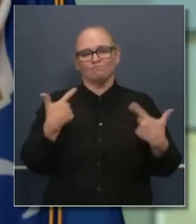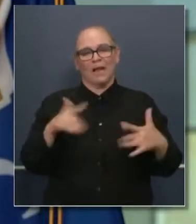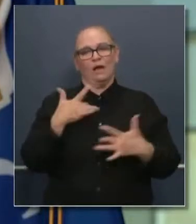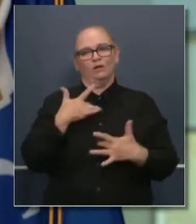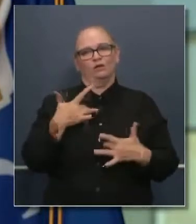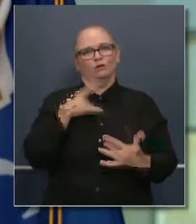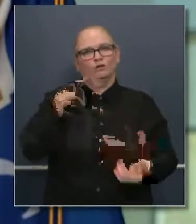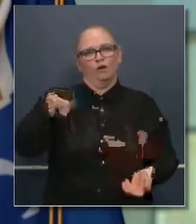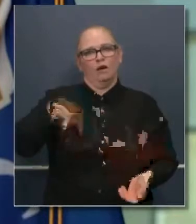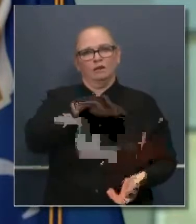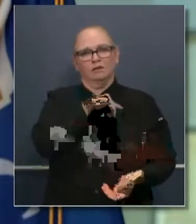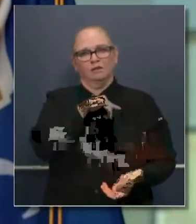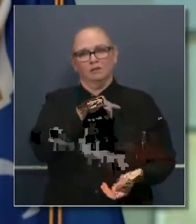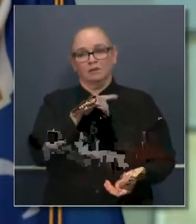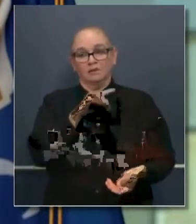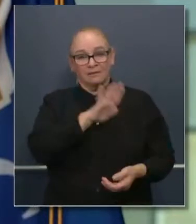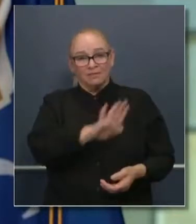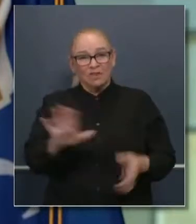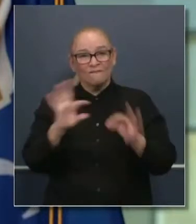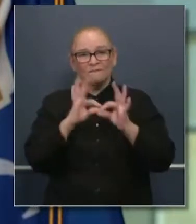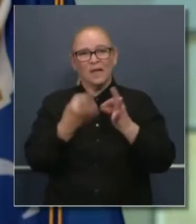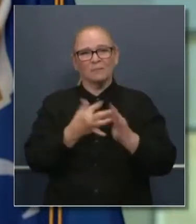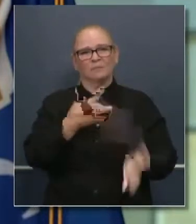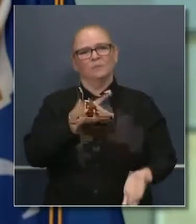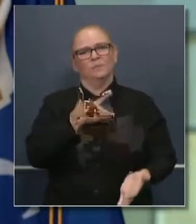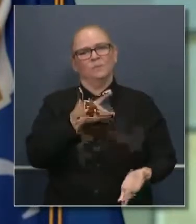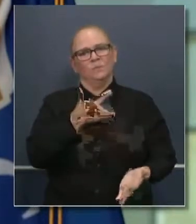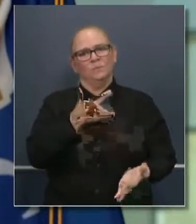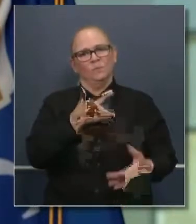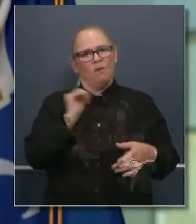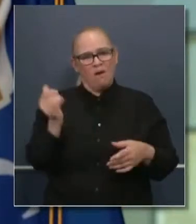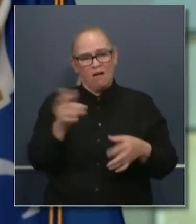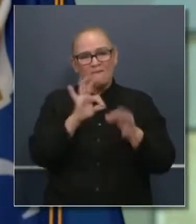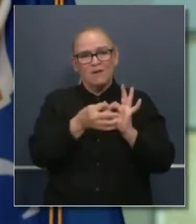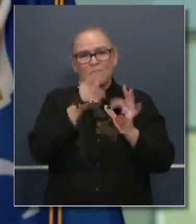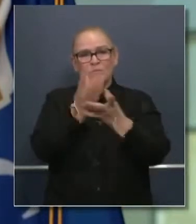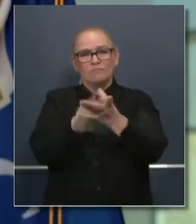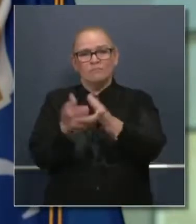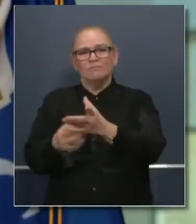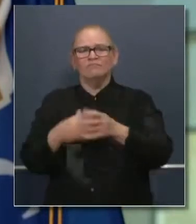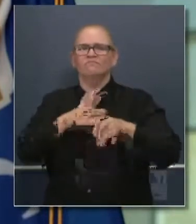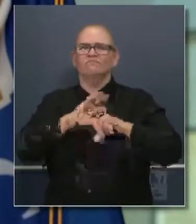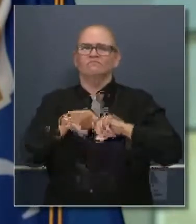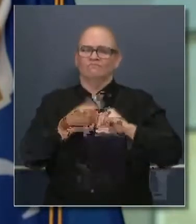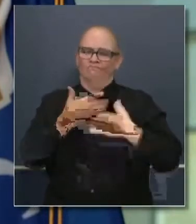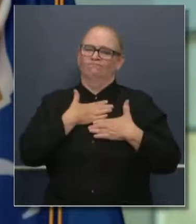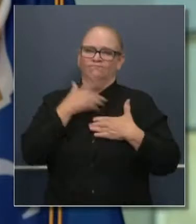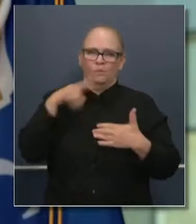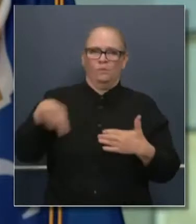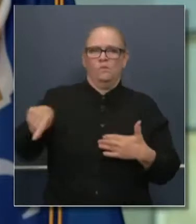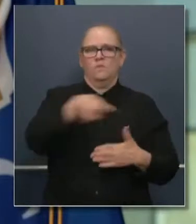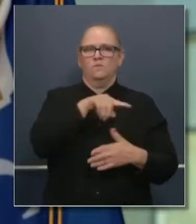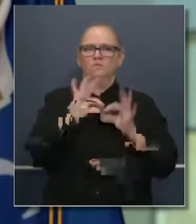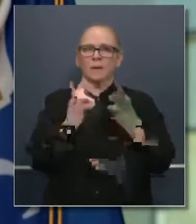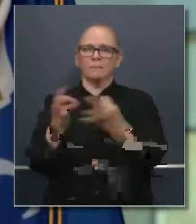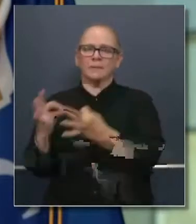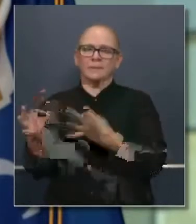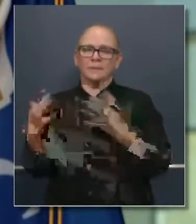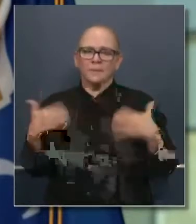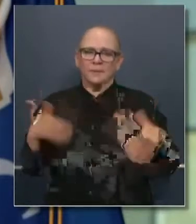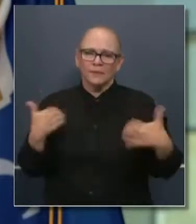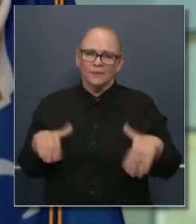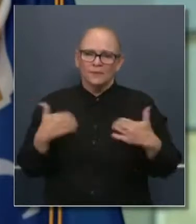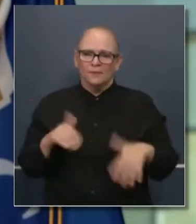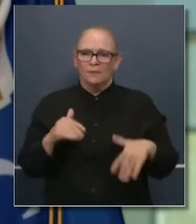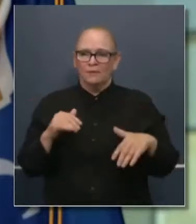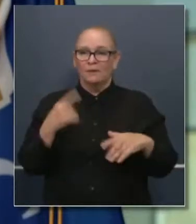family members, each and every life lost is devastating, and our heart goes out, including a young person in